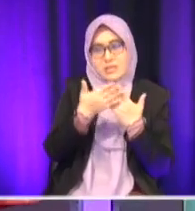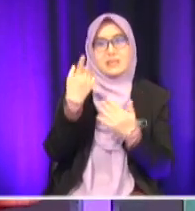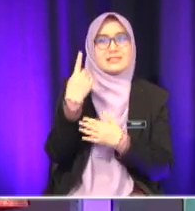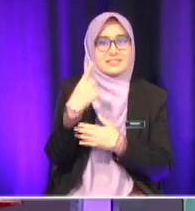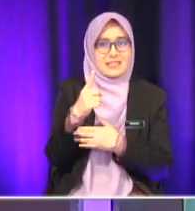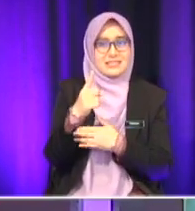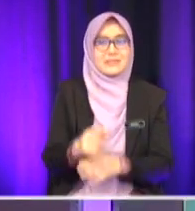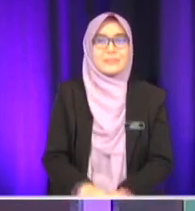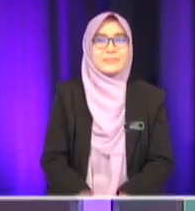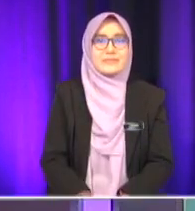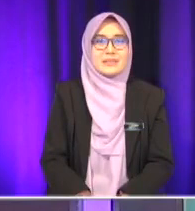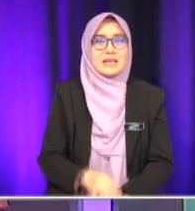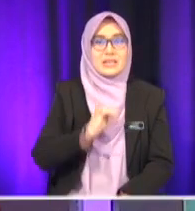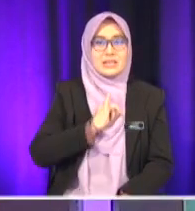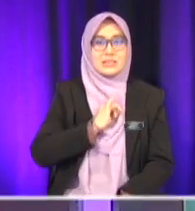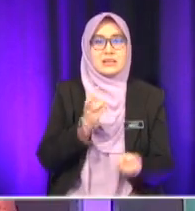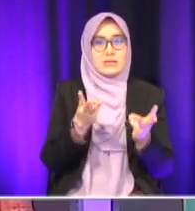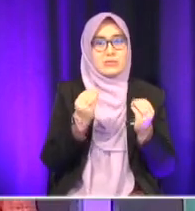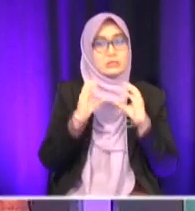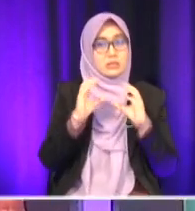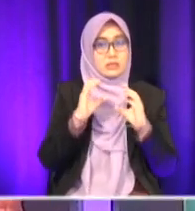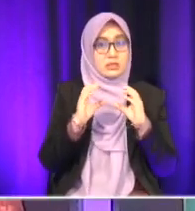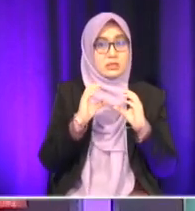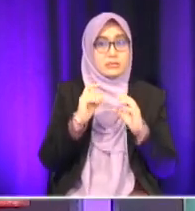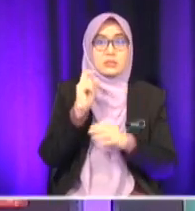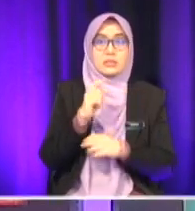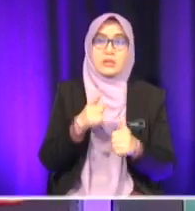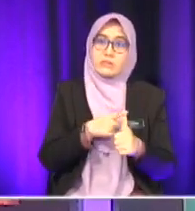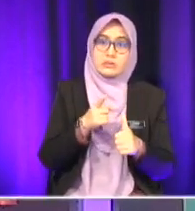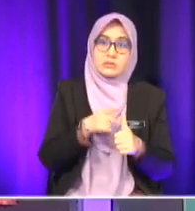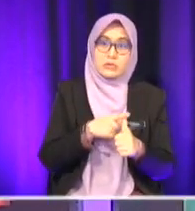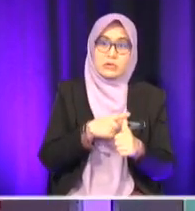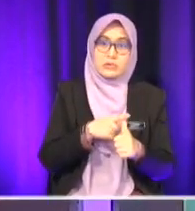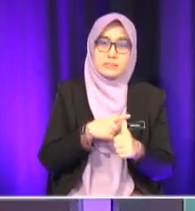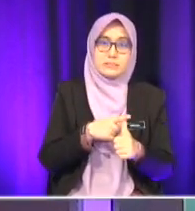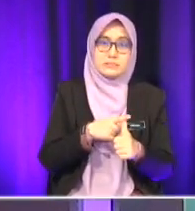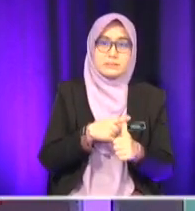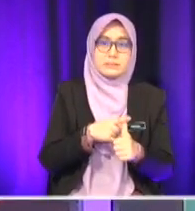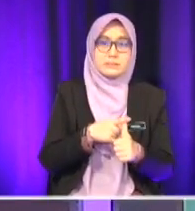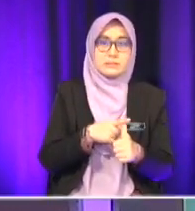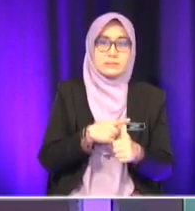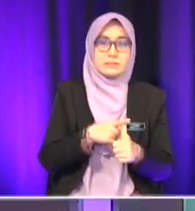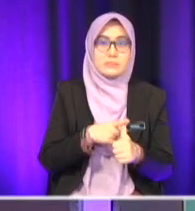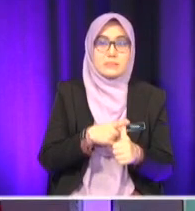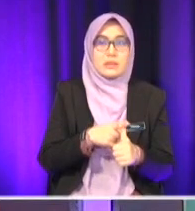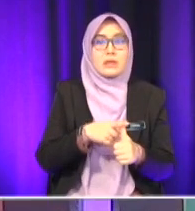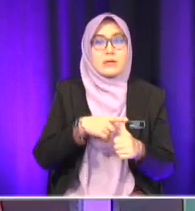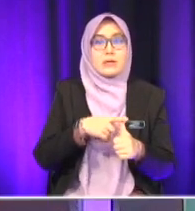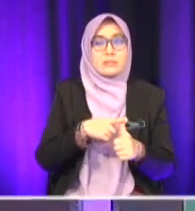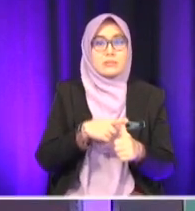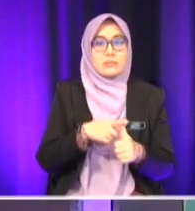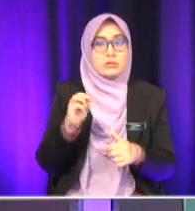now my advice to all of you. Okay, first of all, what you should do when you are doing part 1. Number